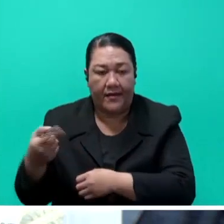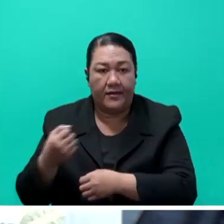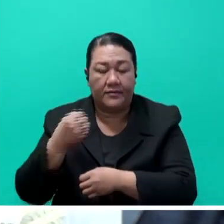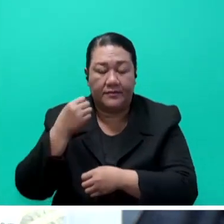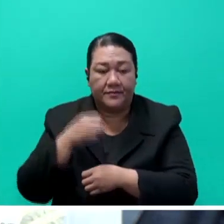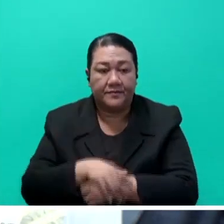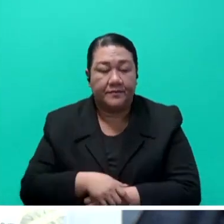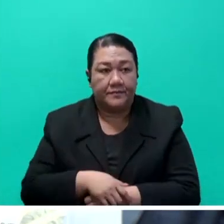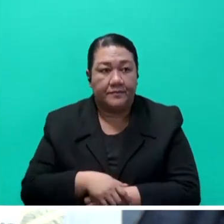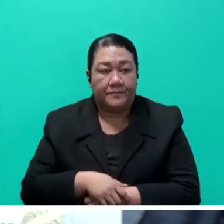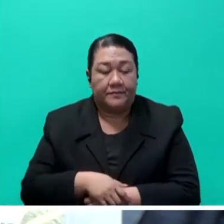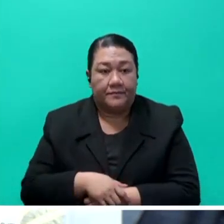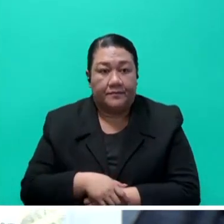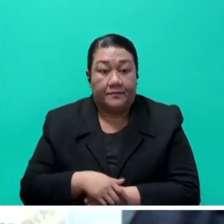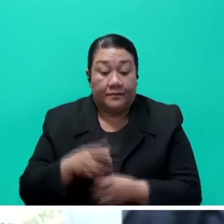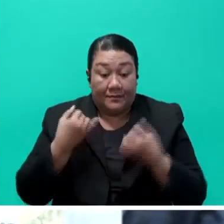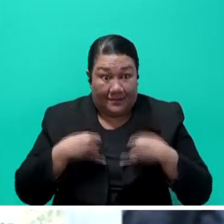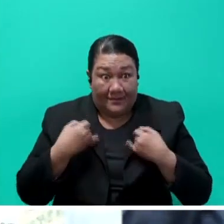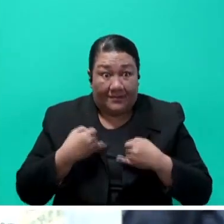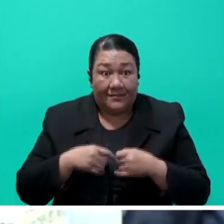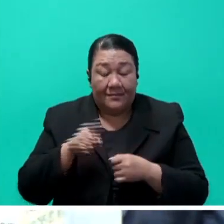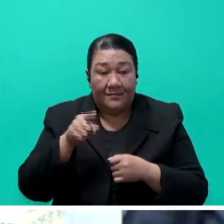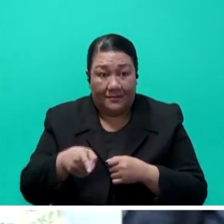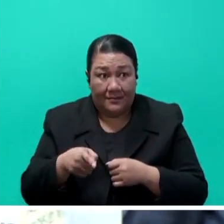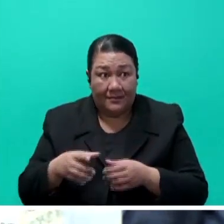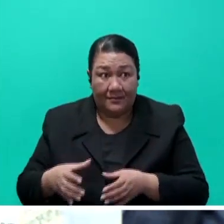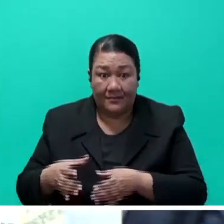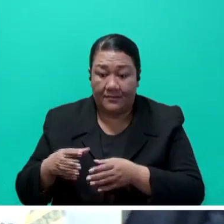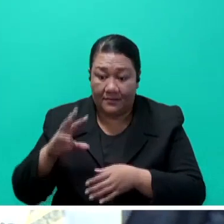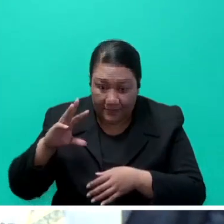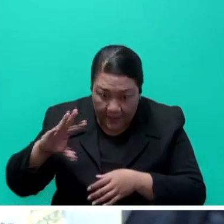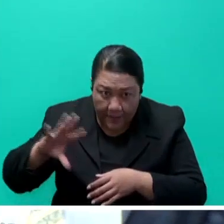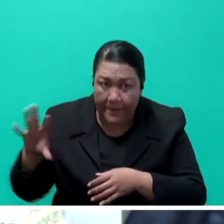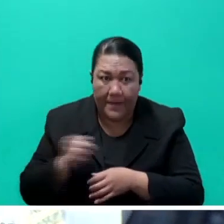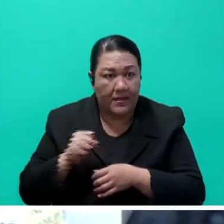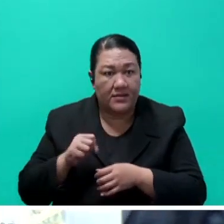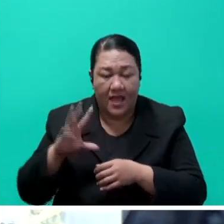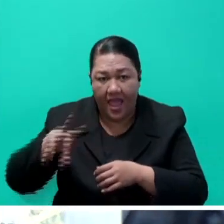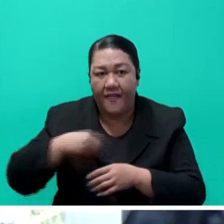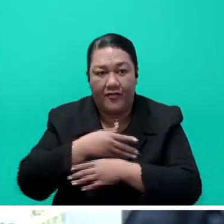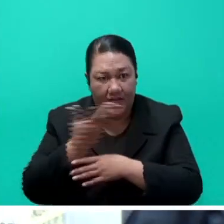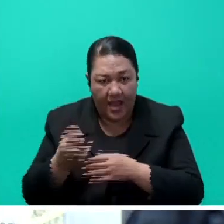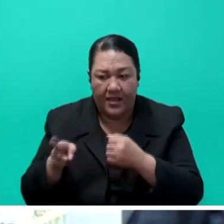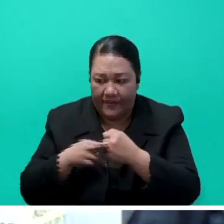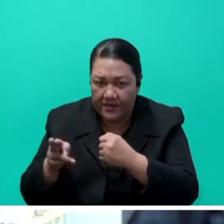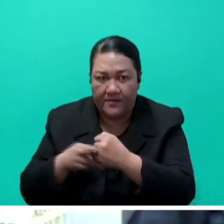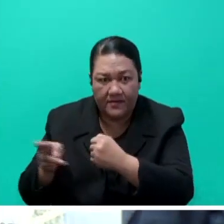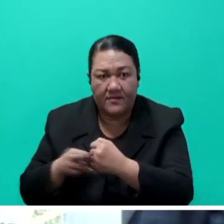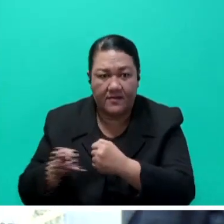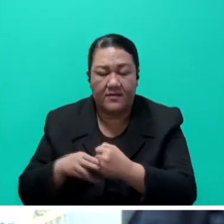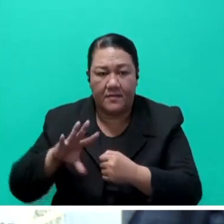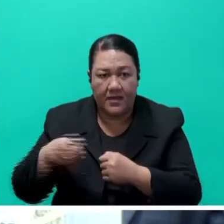issues, FPSC is implementing a regular furnace cleaning procedure and maintenance program. This proactive measure is aimed